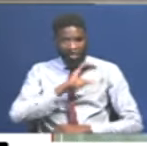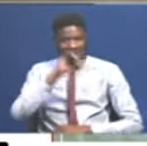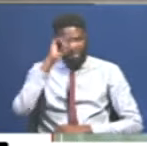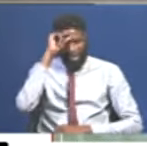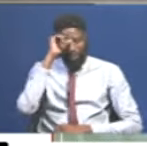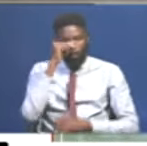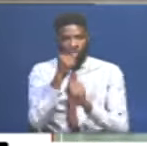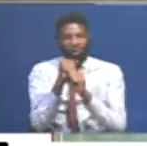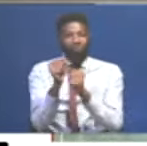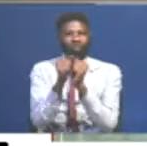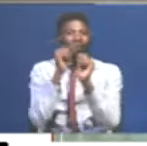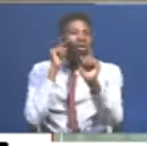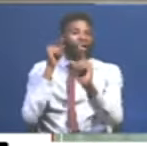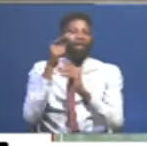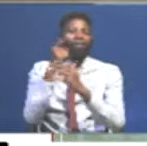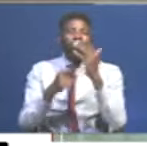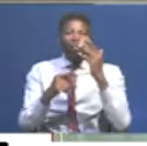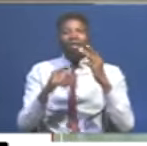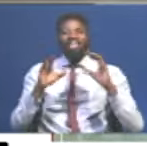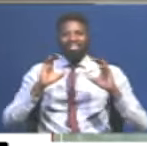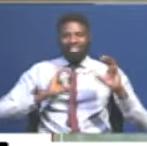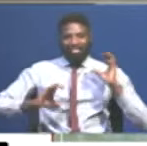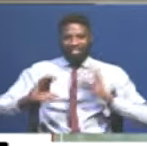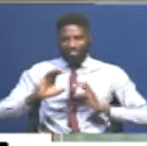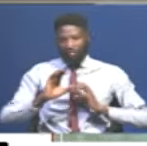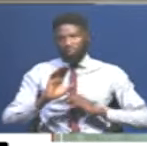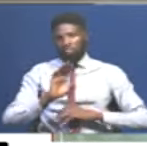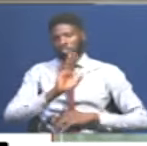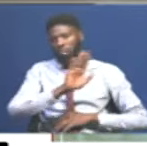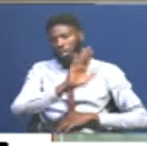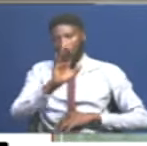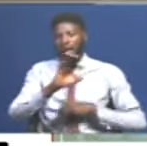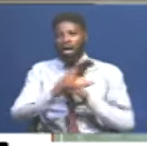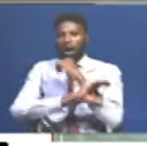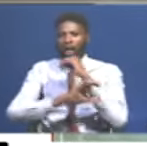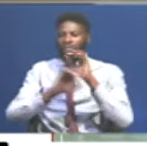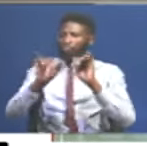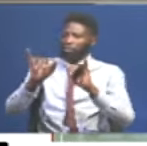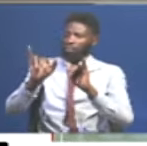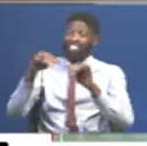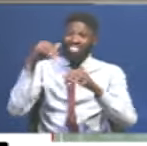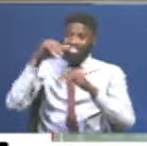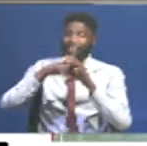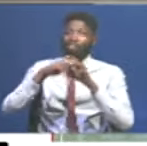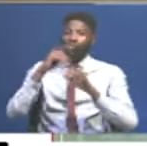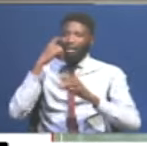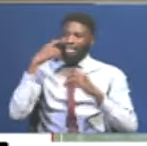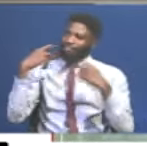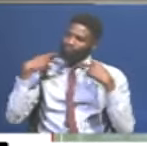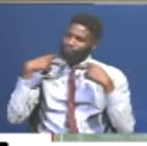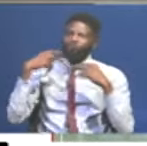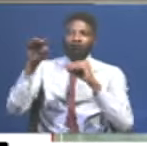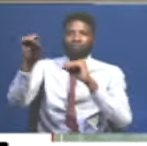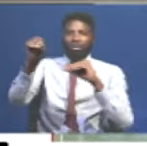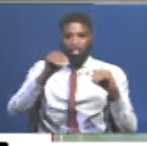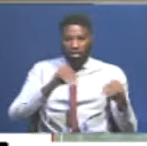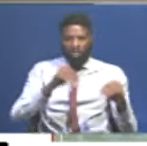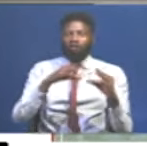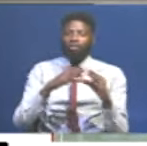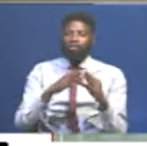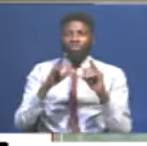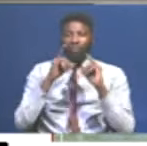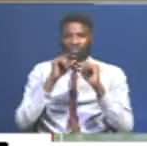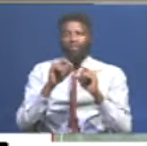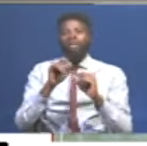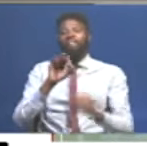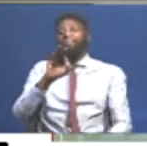to evacuate citizens of both countries caught up in the Sudan crisis. The Ministry of Foreign Affairs says there are about 3,000